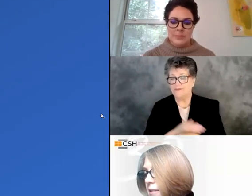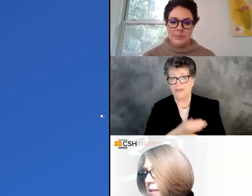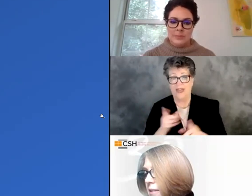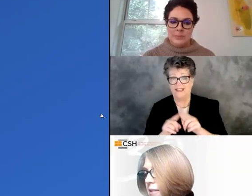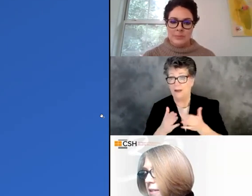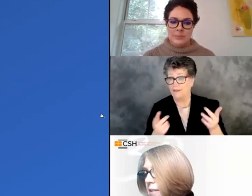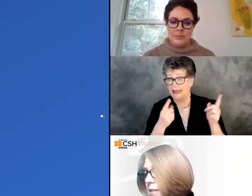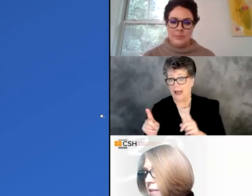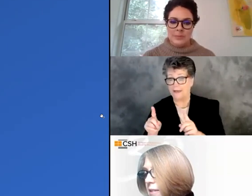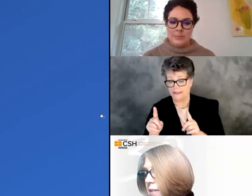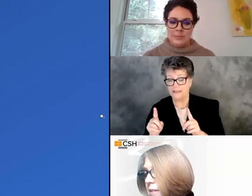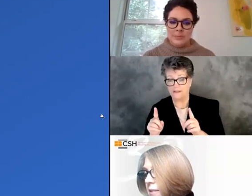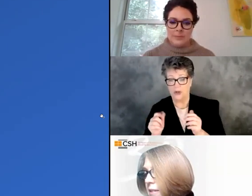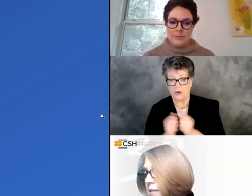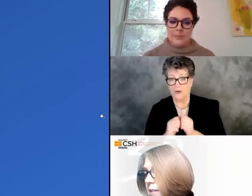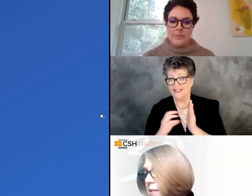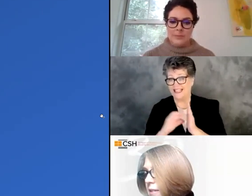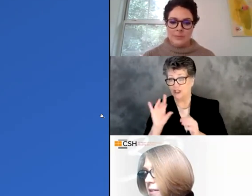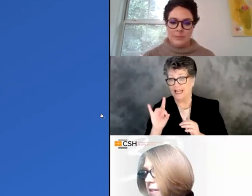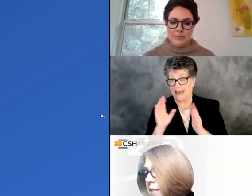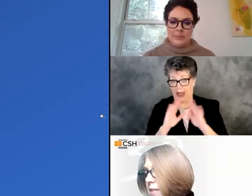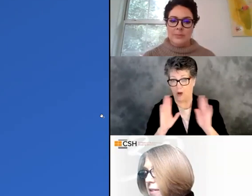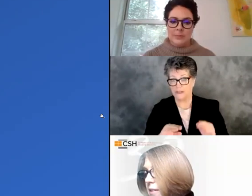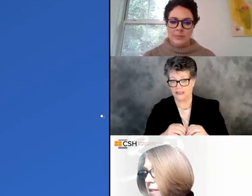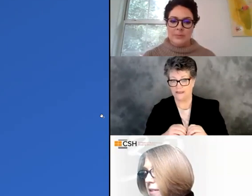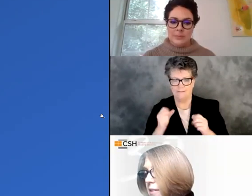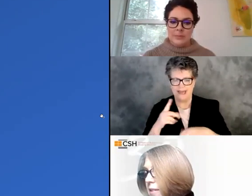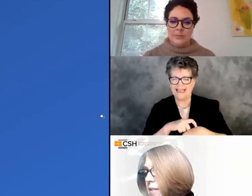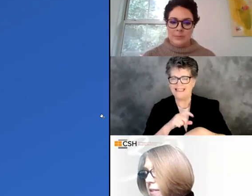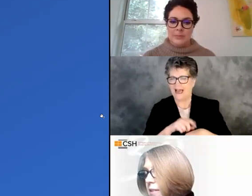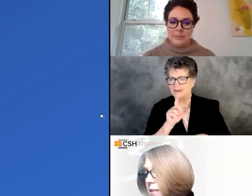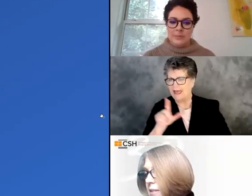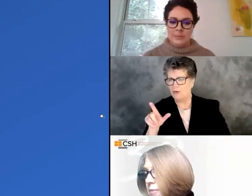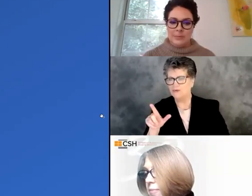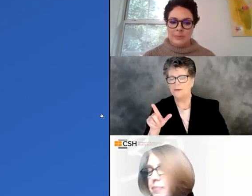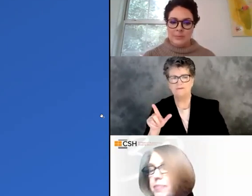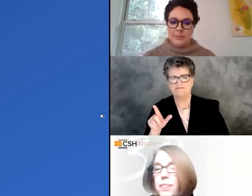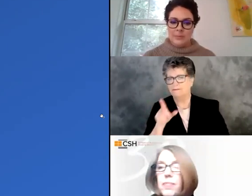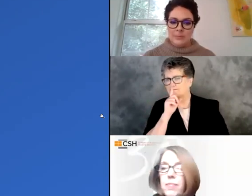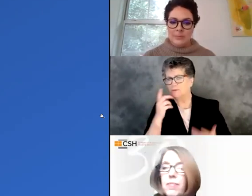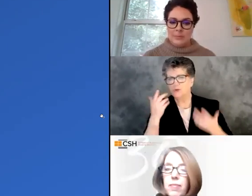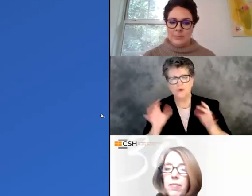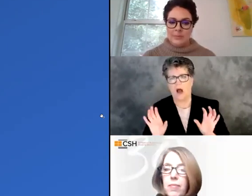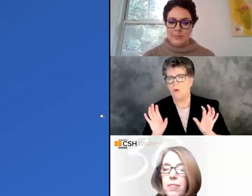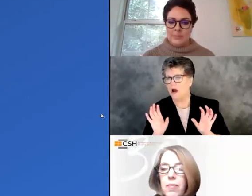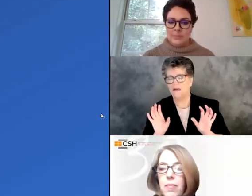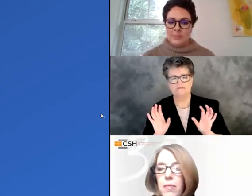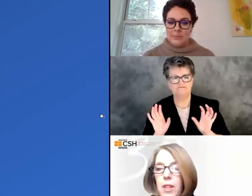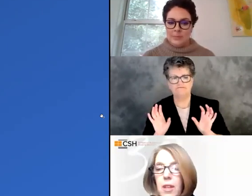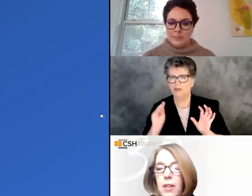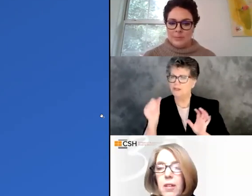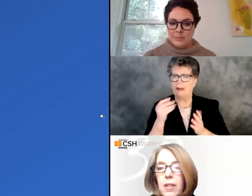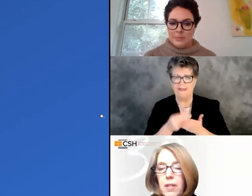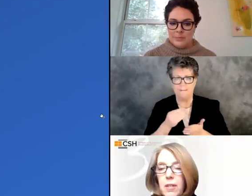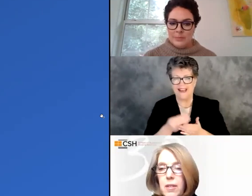with Section 8 housing. A lot of times landlords do not want to spend the money